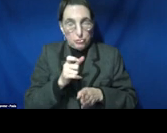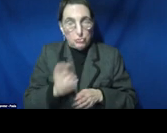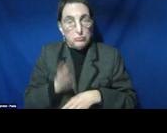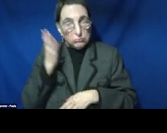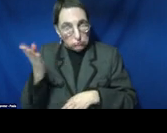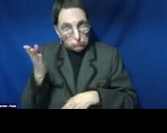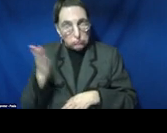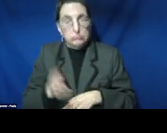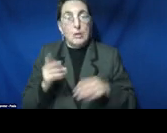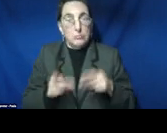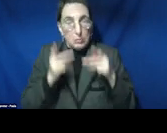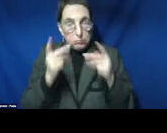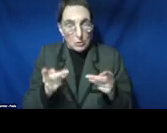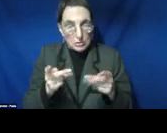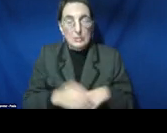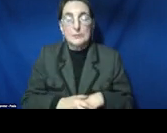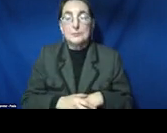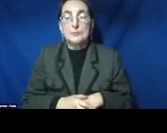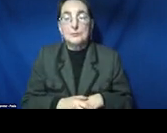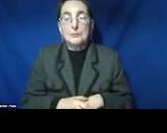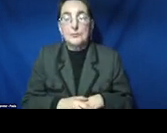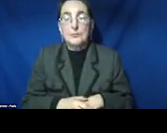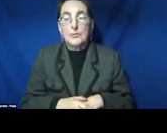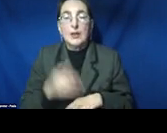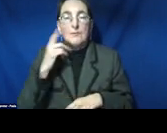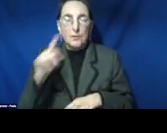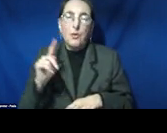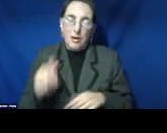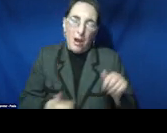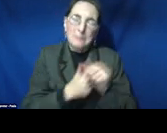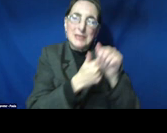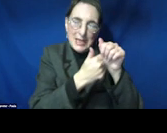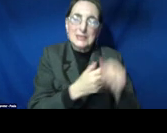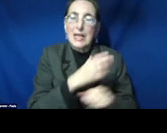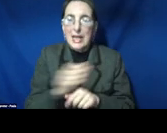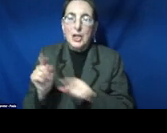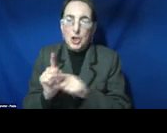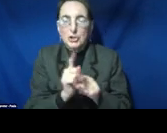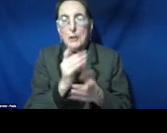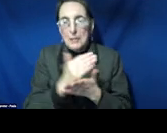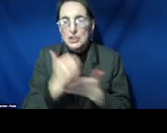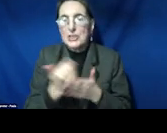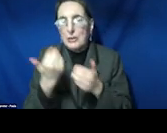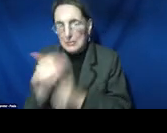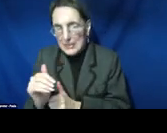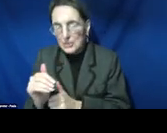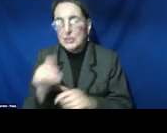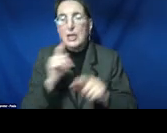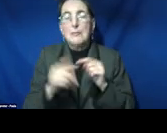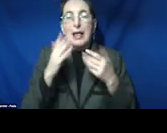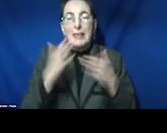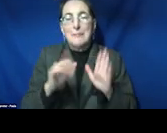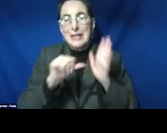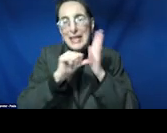for use in submission of both proposal file updates as well as budgetary limitations. But let me emphasize